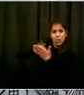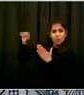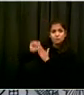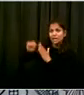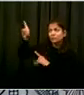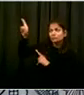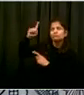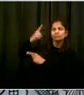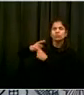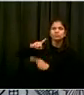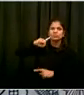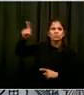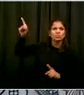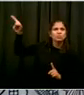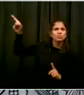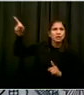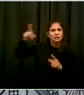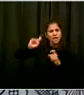enforce it. Go ahead, Emma.